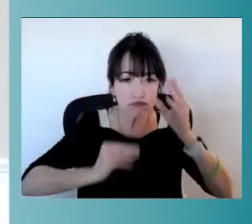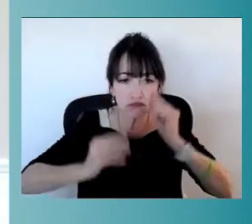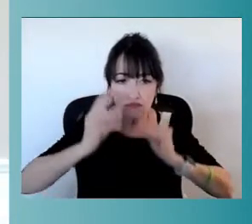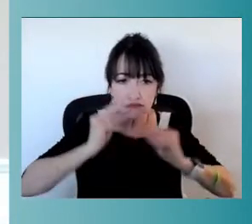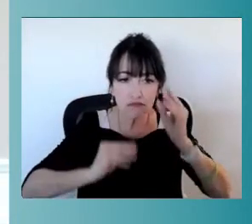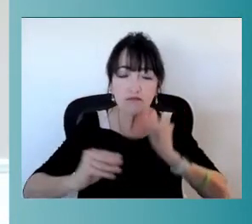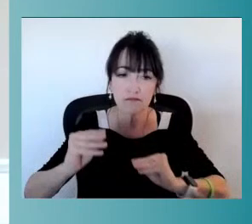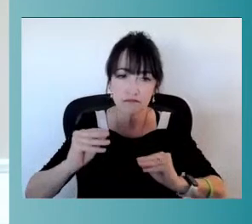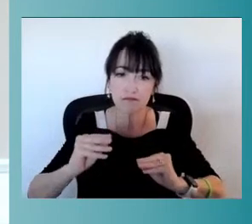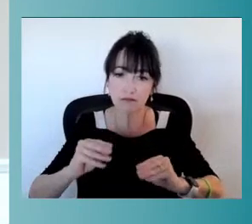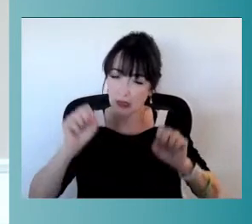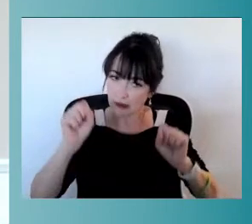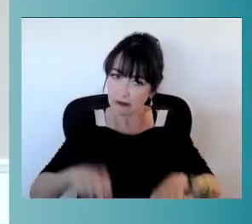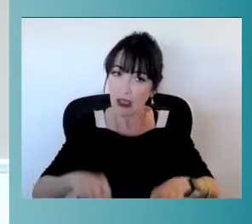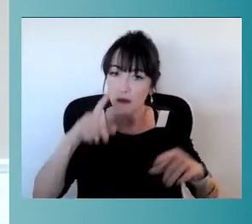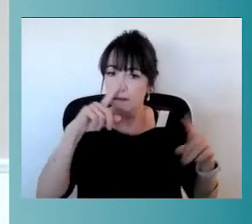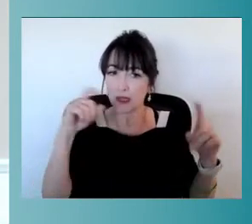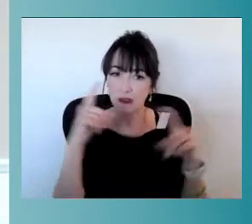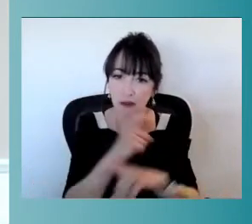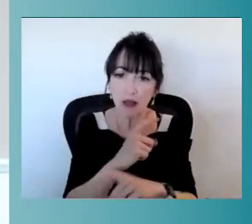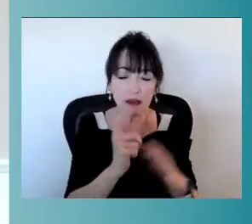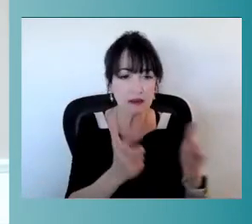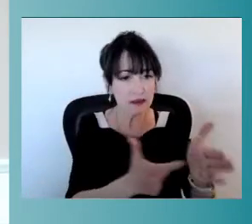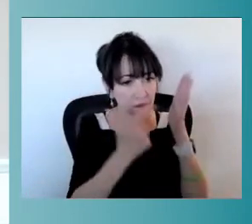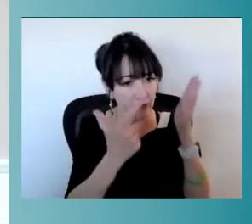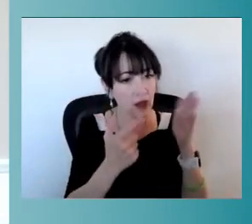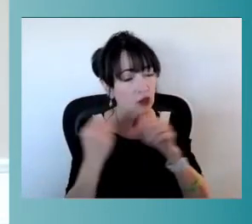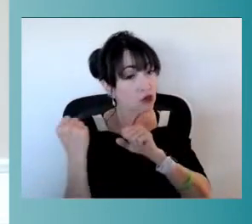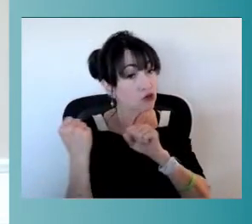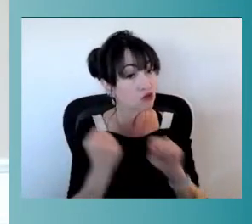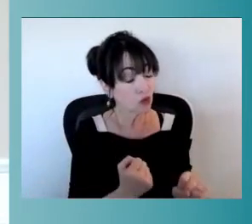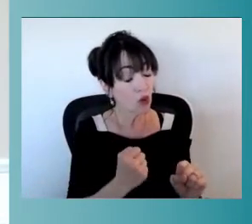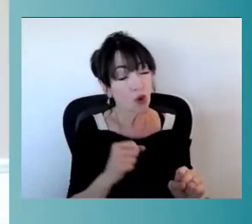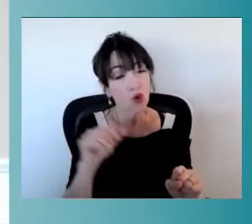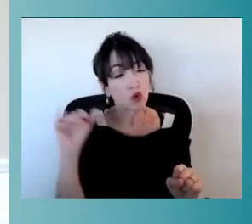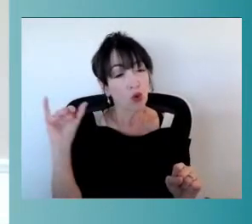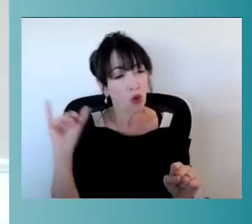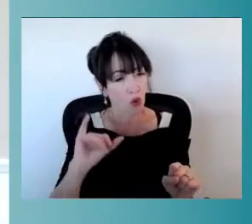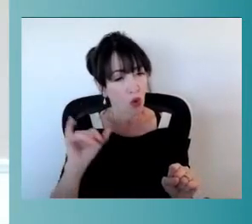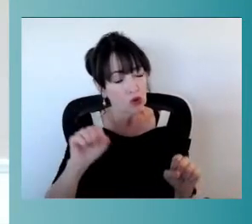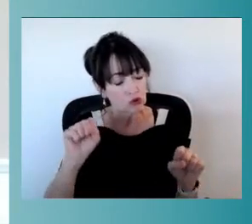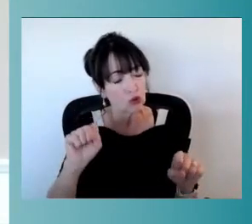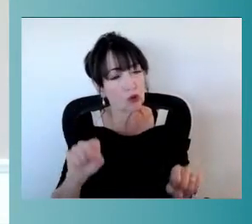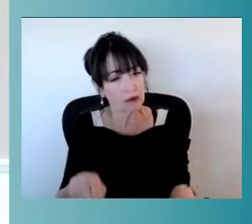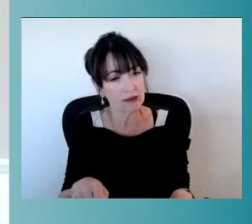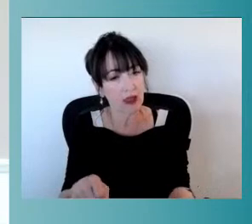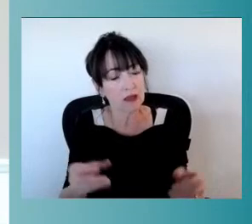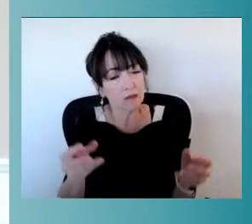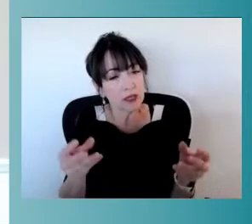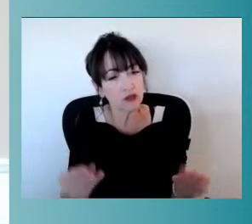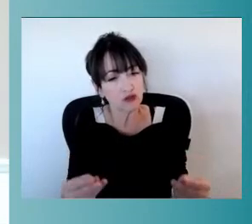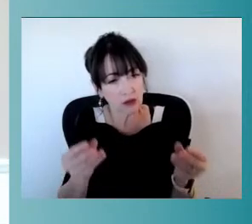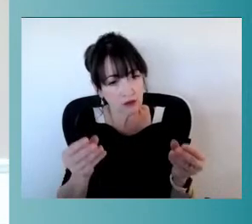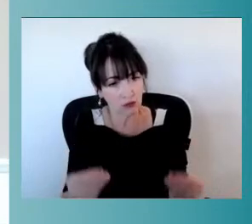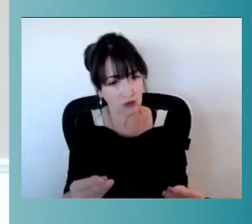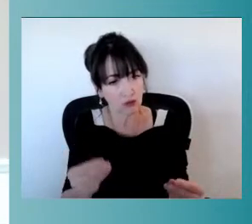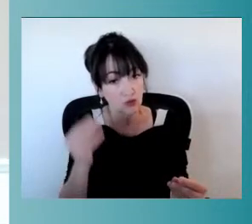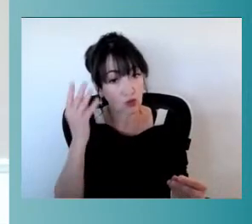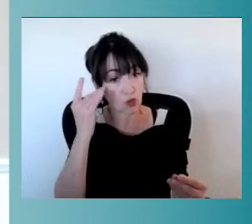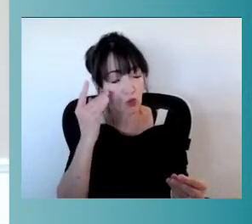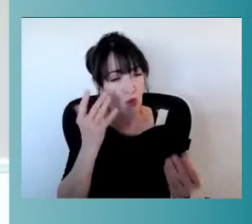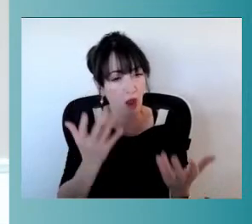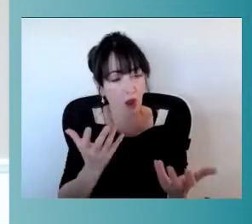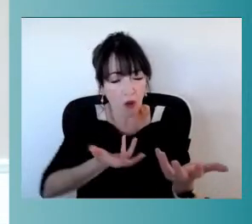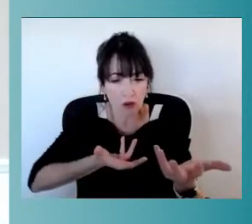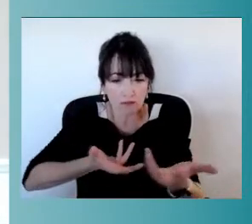is complex, demanding, and strong, yet also subtle and gentle. It is a way of being. It is